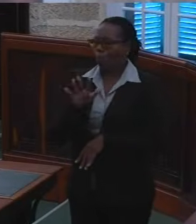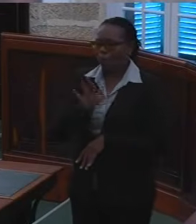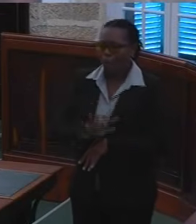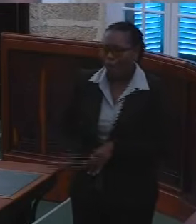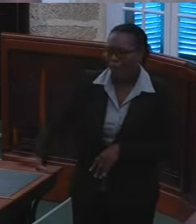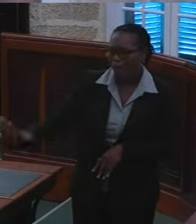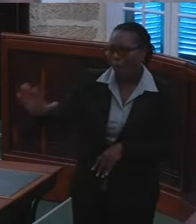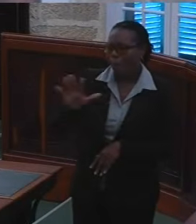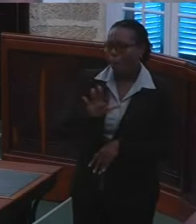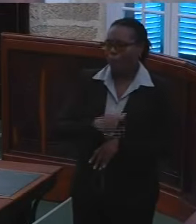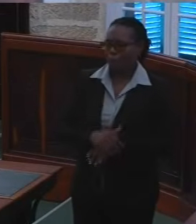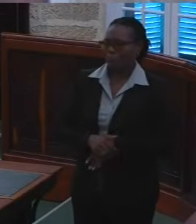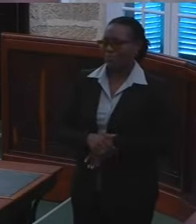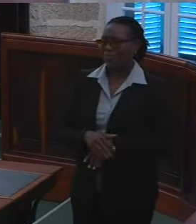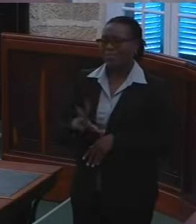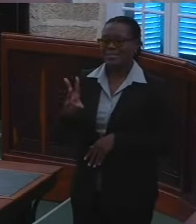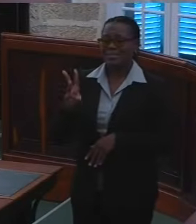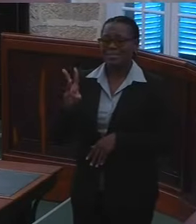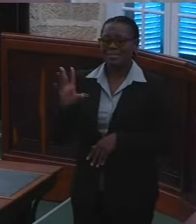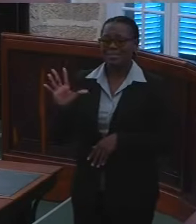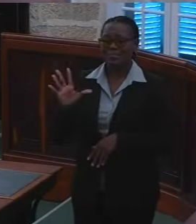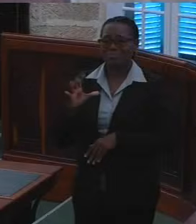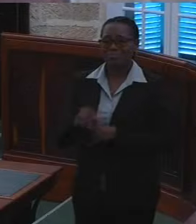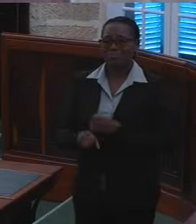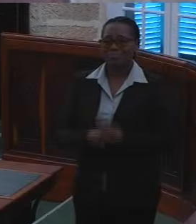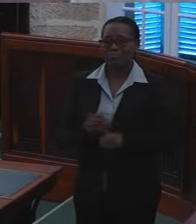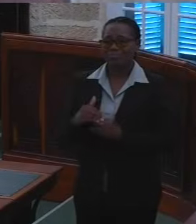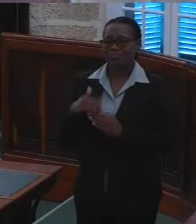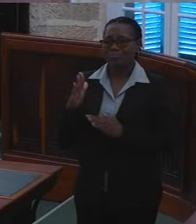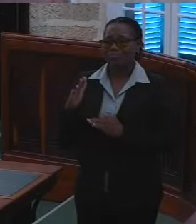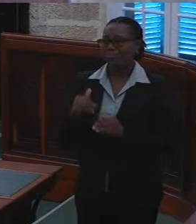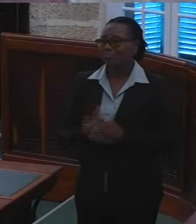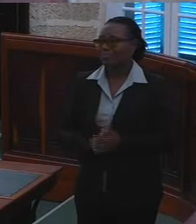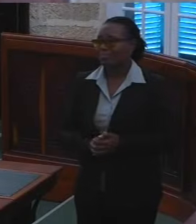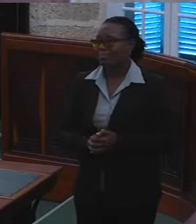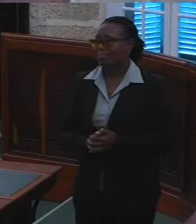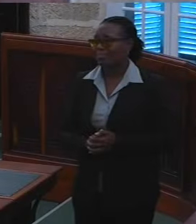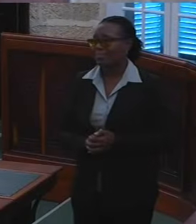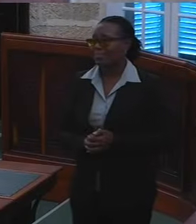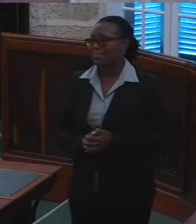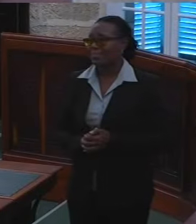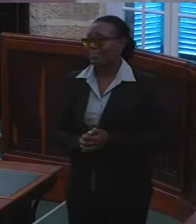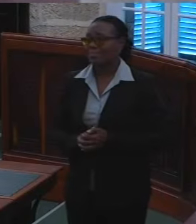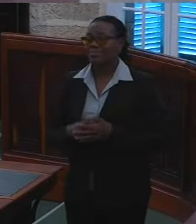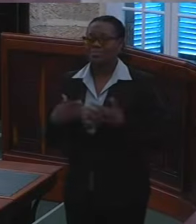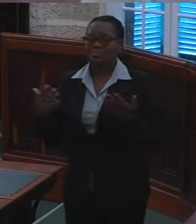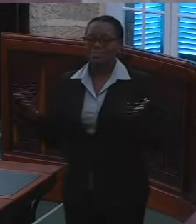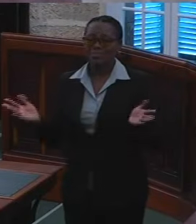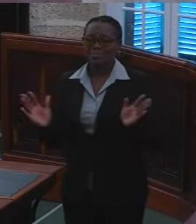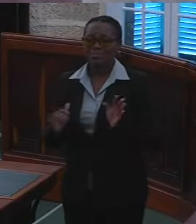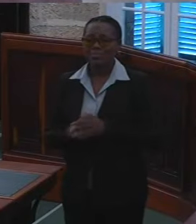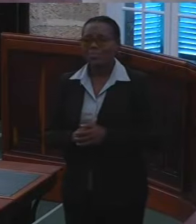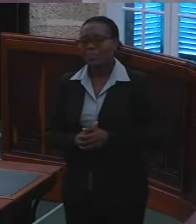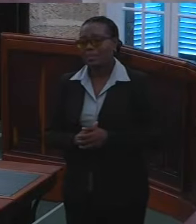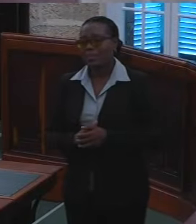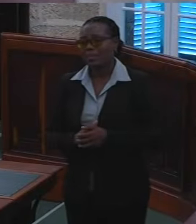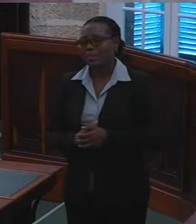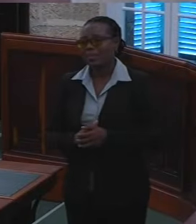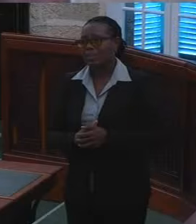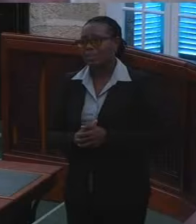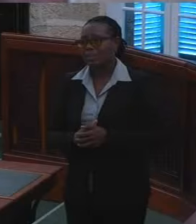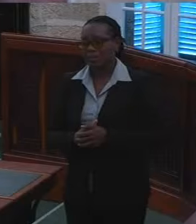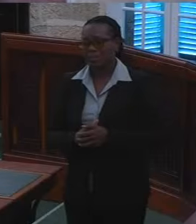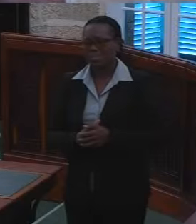country. 65 years and older. An oasis of wisdom that we need to tap into as